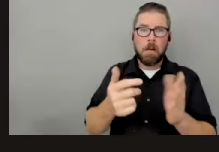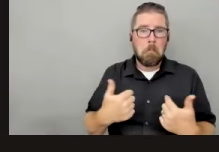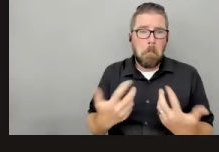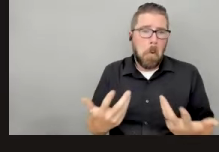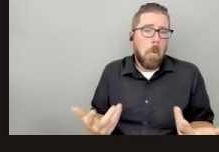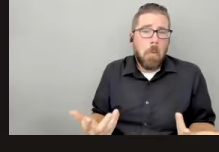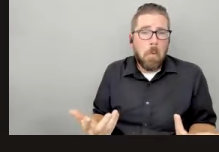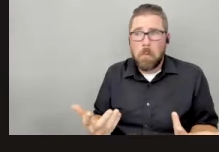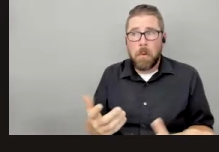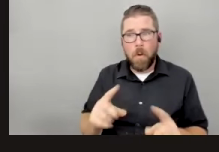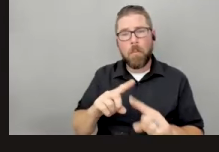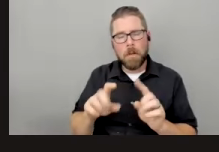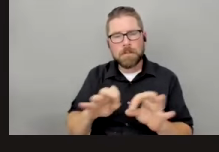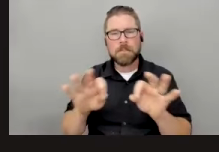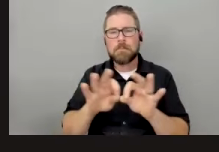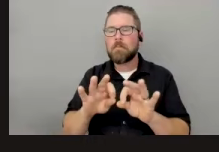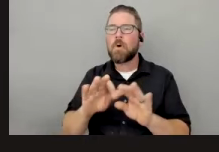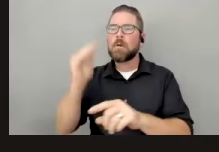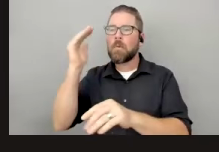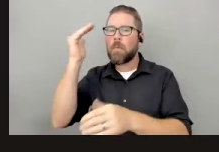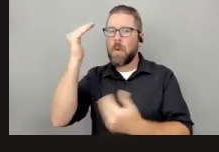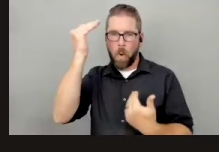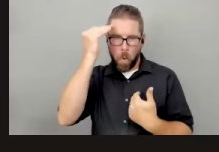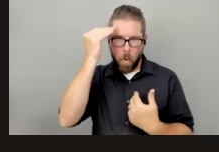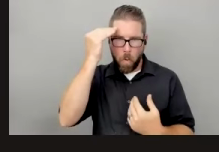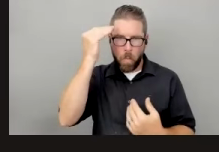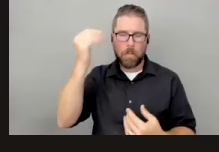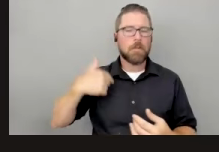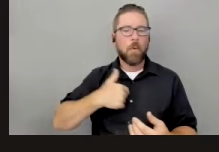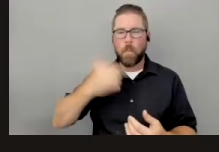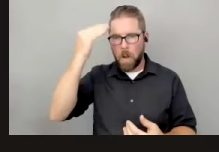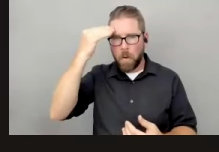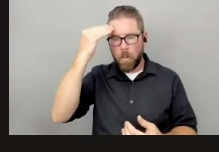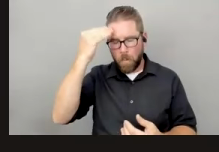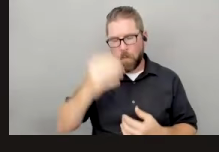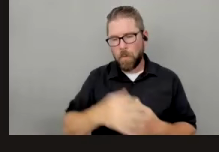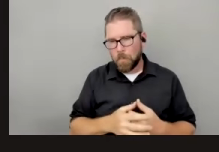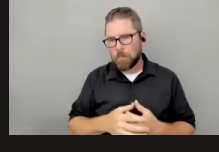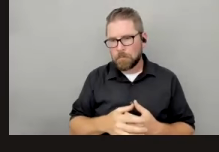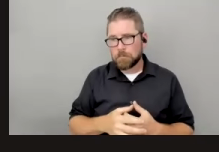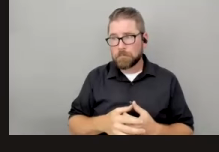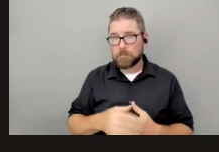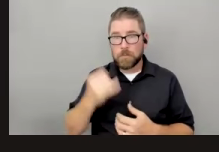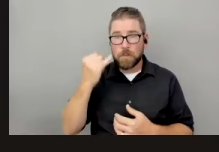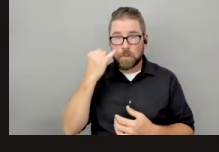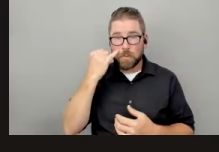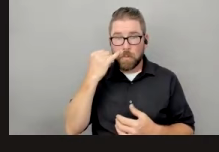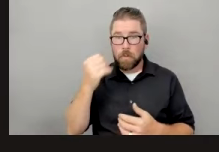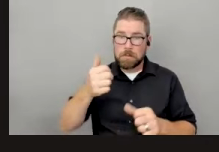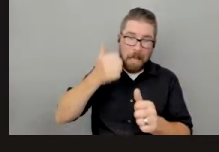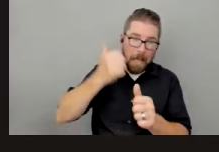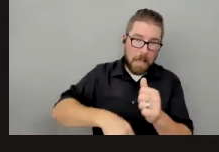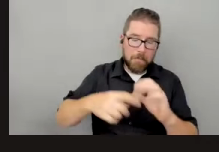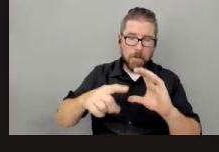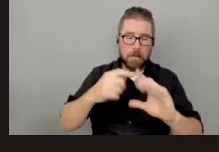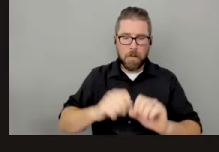aware for us to be able to have conversations if necessary as well. So not everything that is reported to us. So those numbers that I provided to you